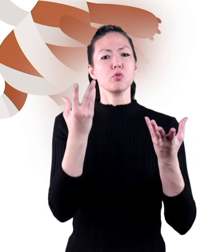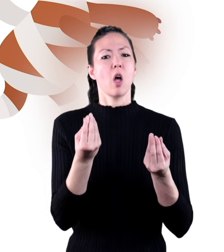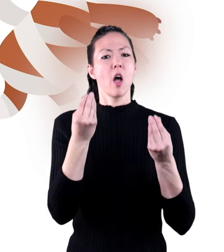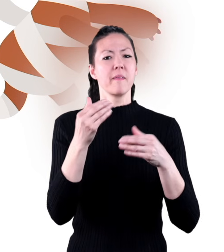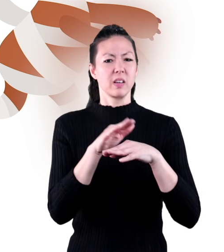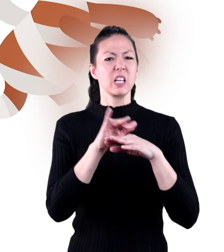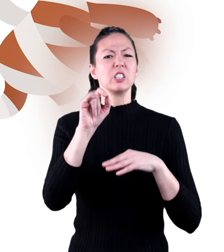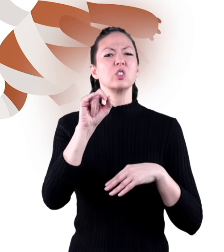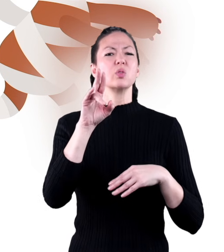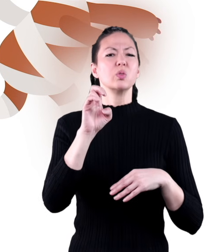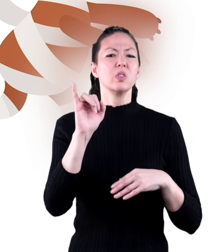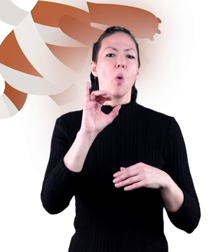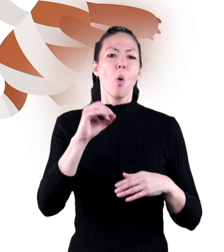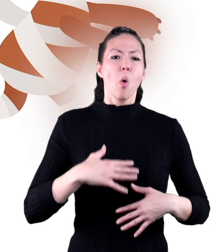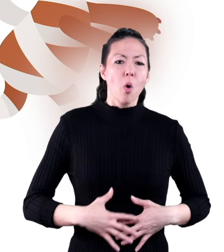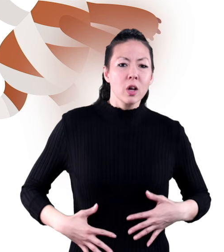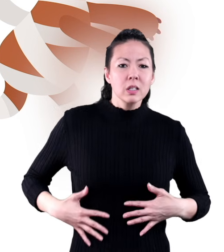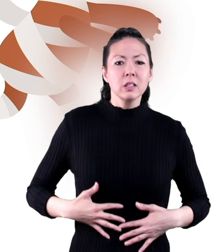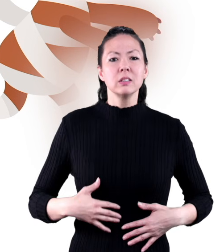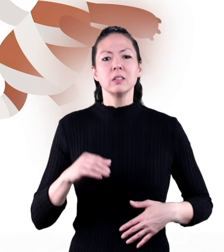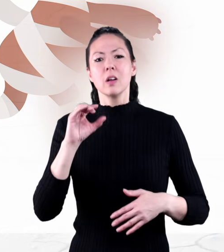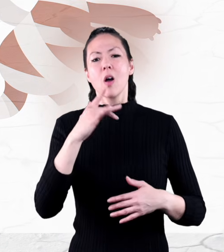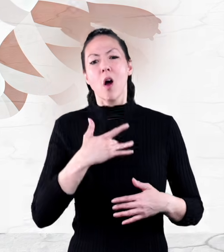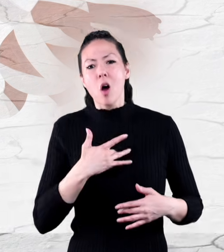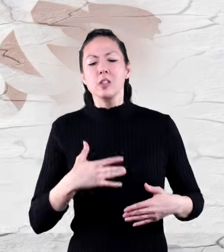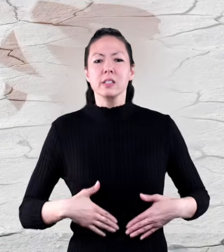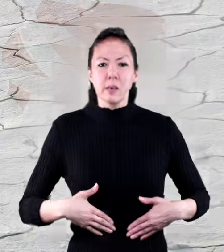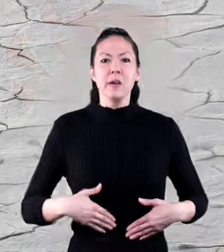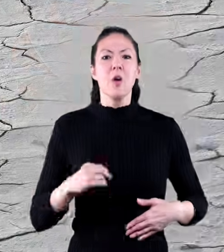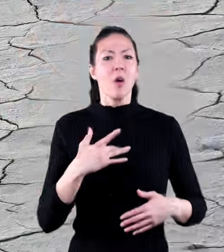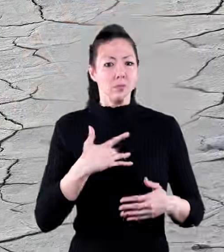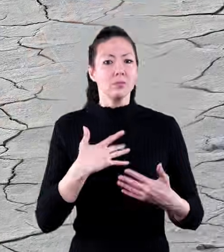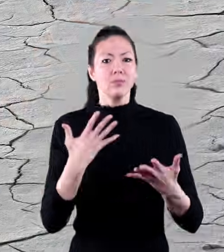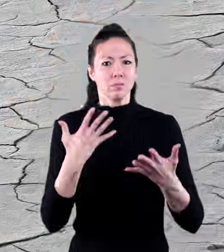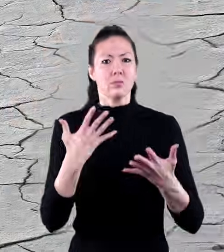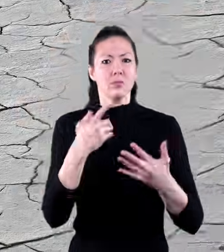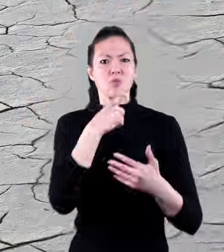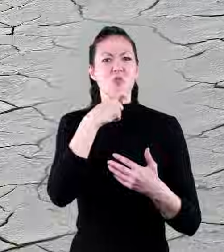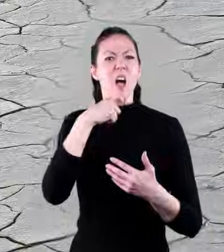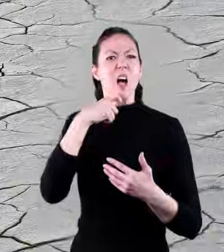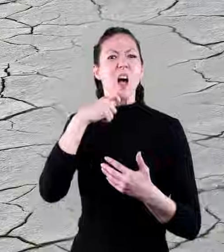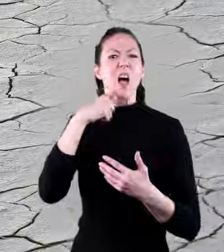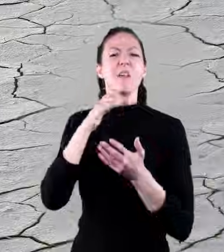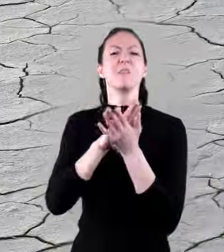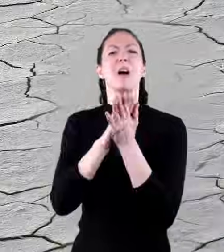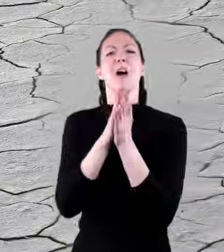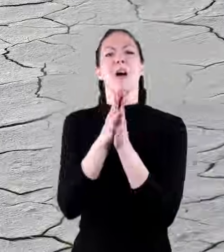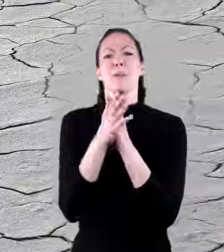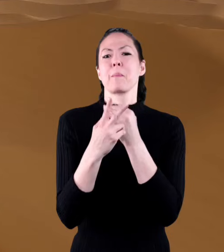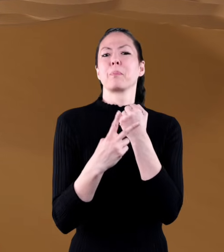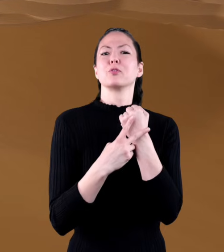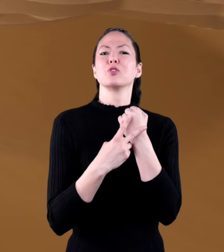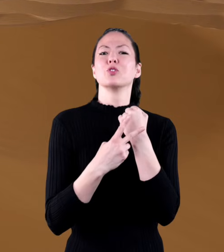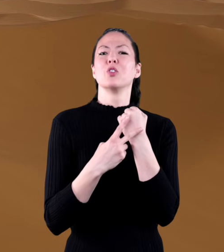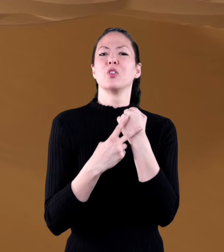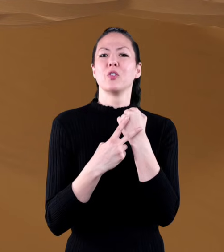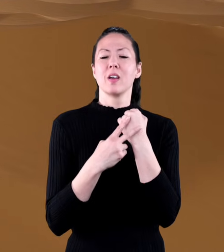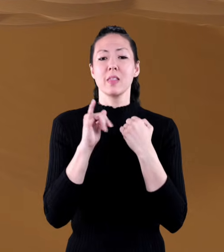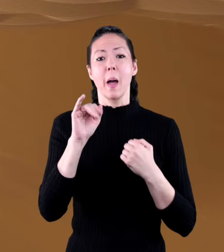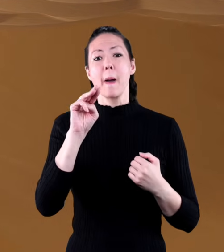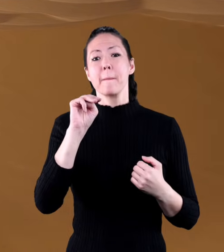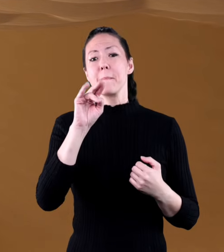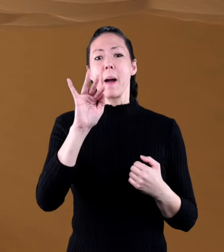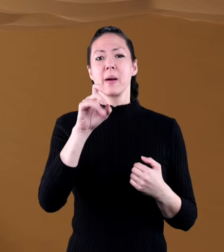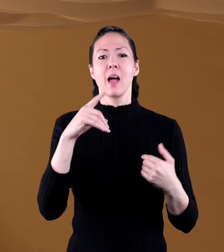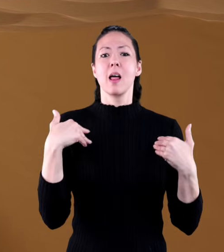such as organs and skin, from an animal becomes dried and gets preserved over a long time. Mummified